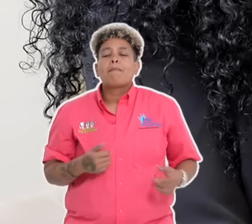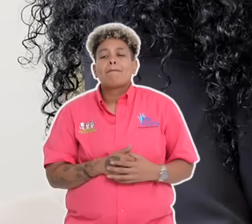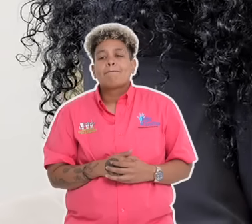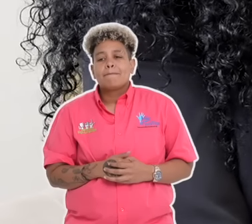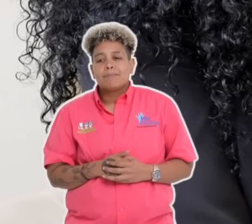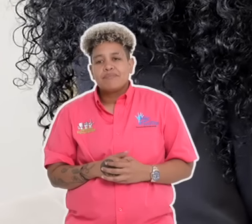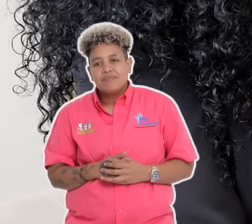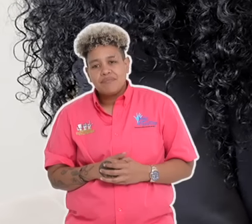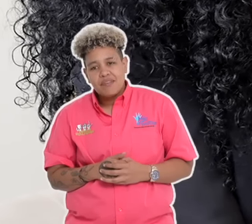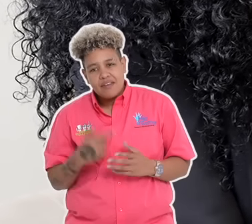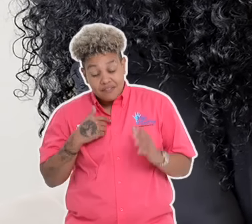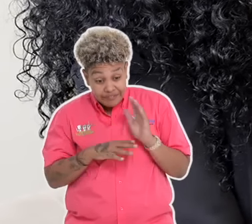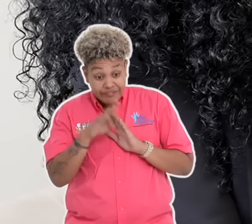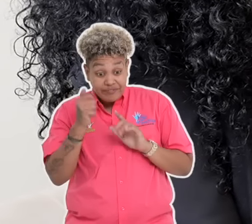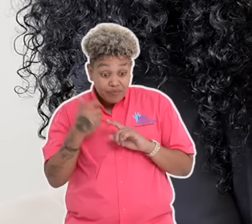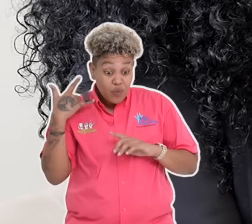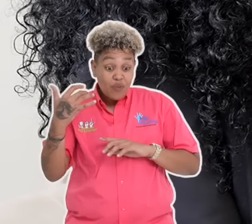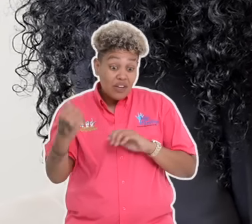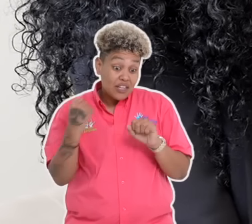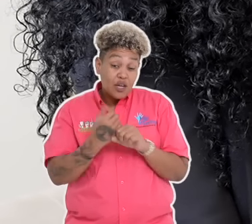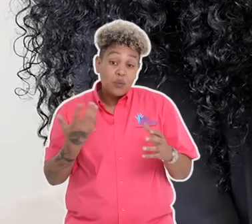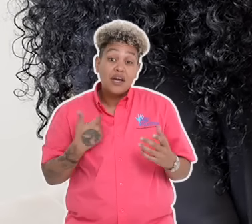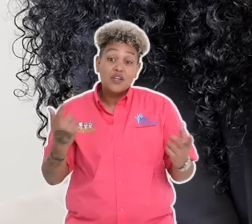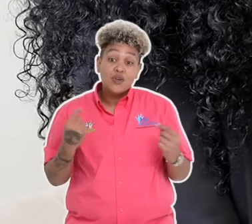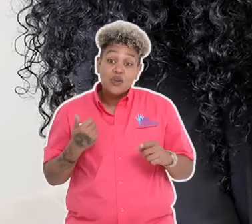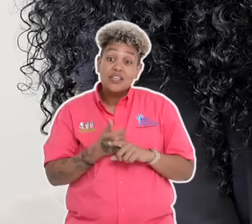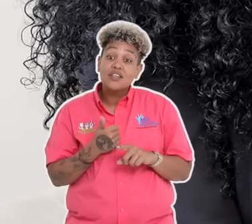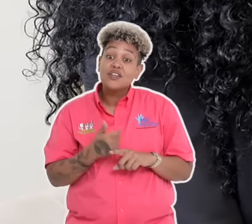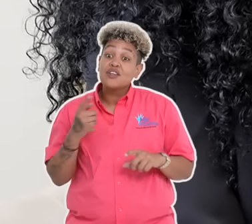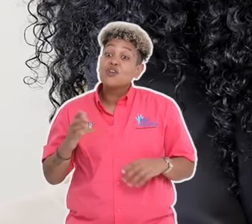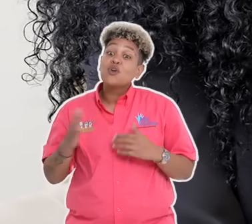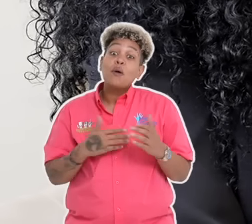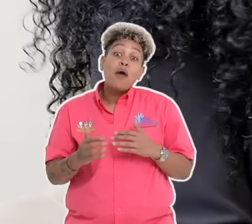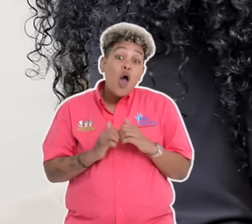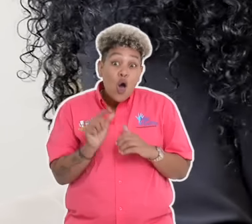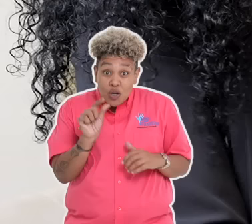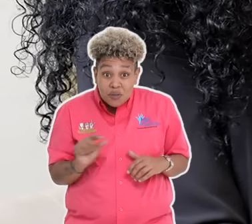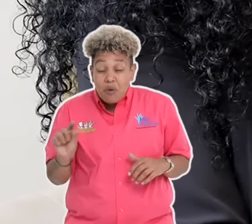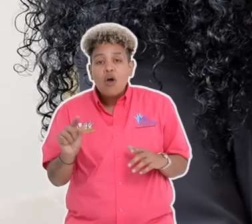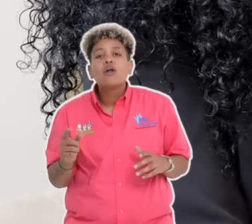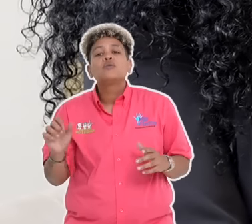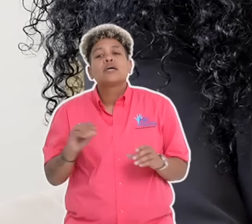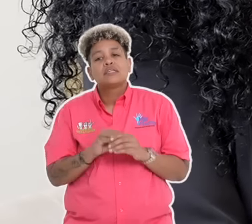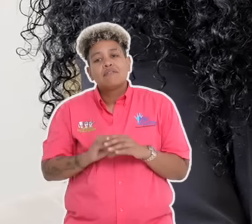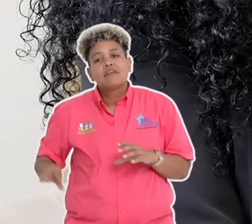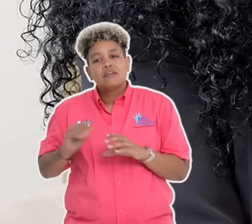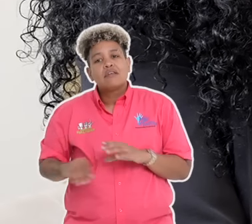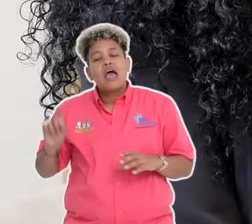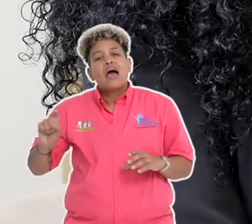finances. And then as I developed over the years, what I did was no matter how little you're making, you can save